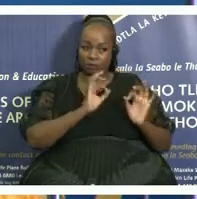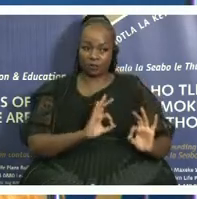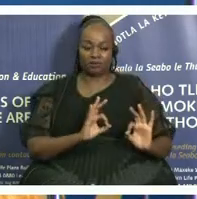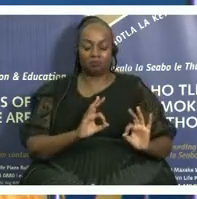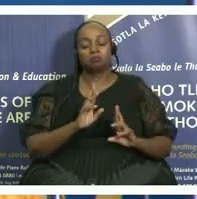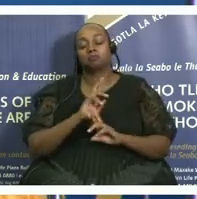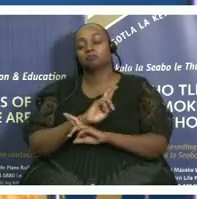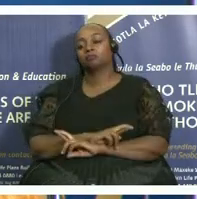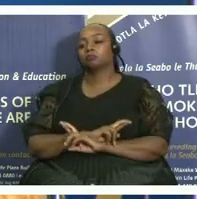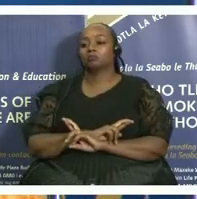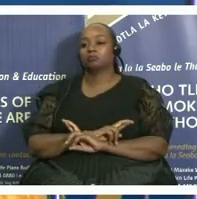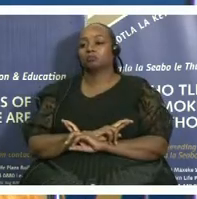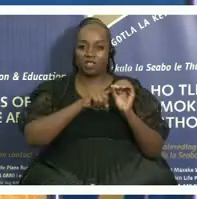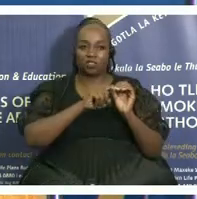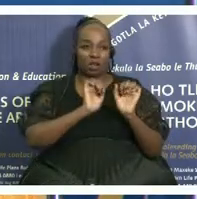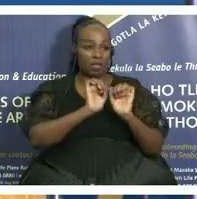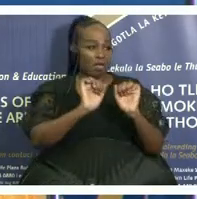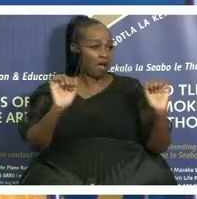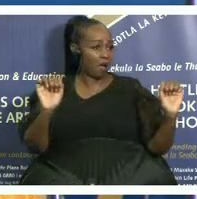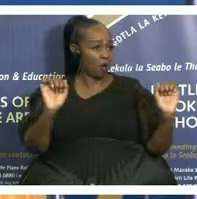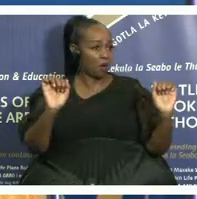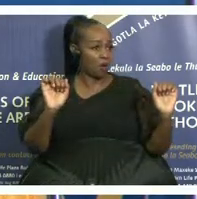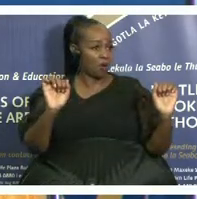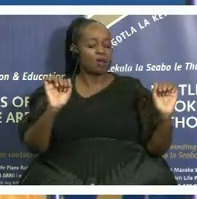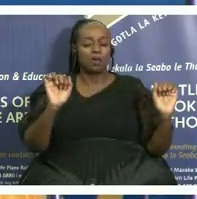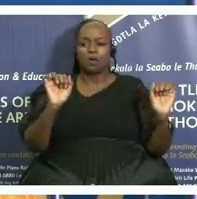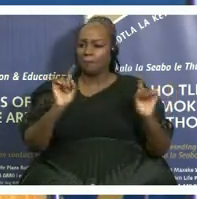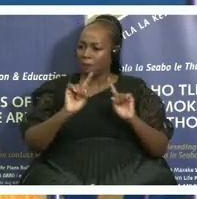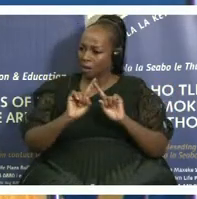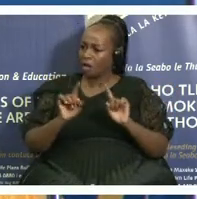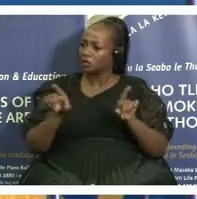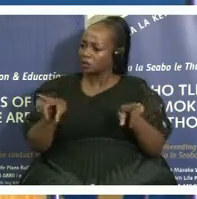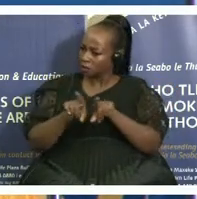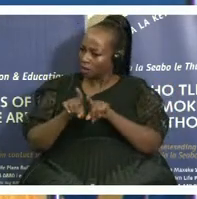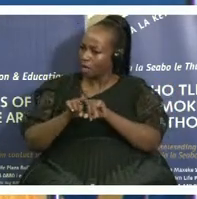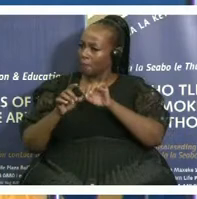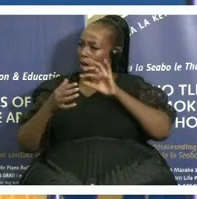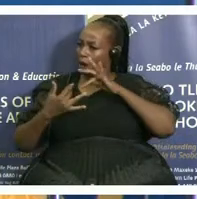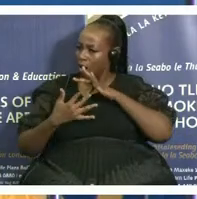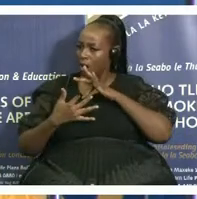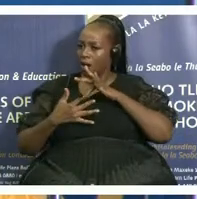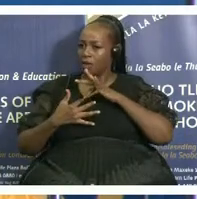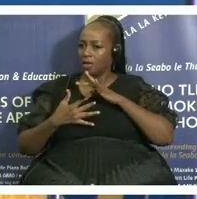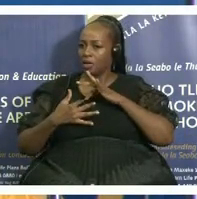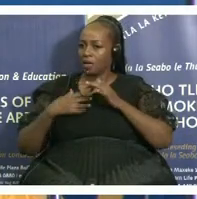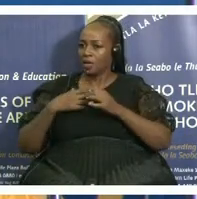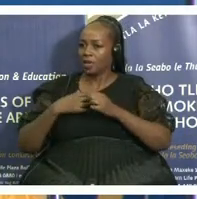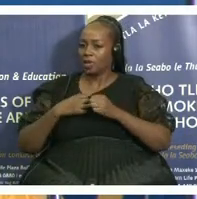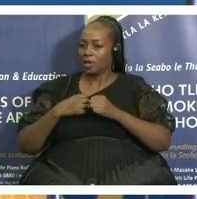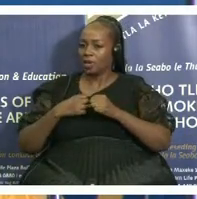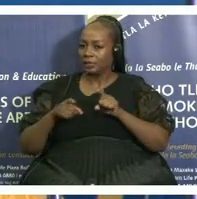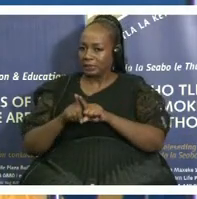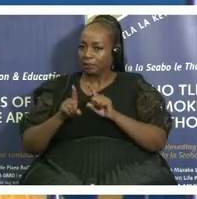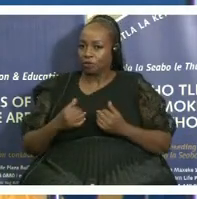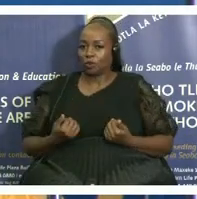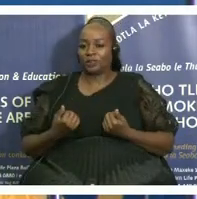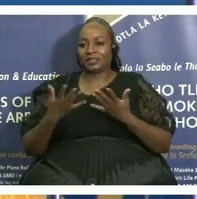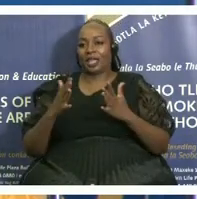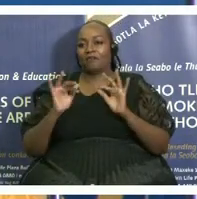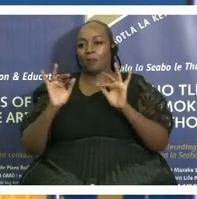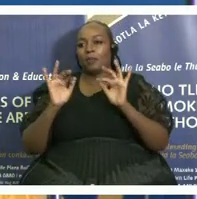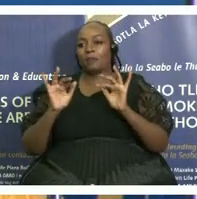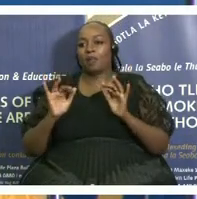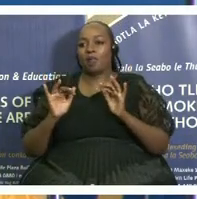iketla ha ba sa sebeletse empa ke passion le lerato la ho la ho serve e tla etsa hore public